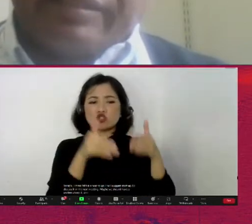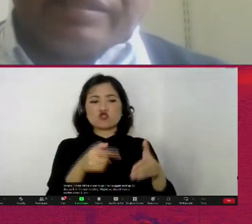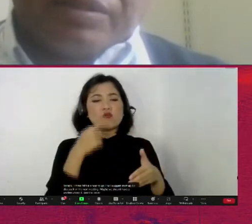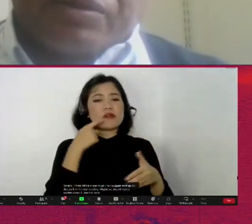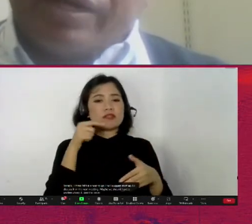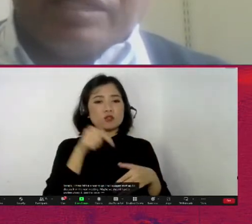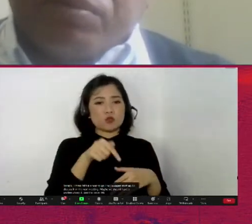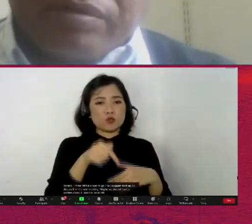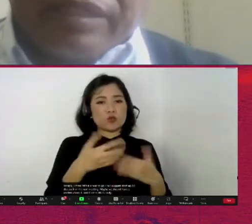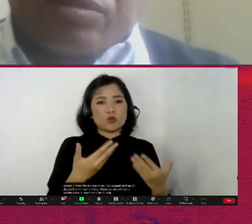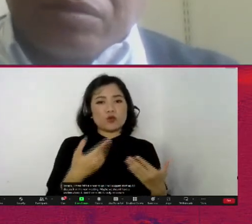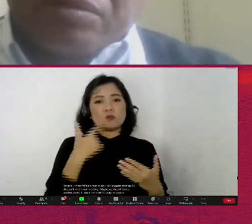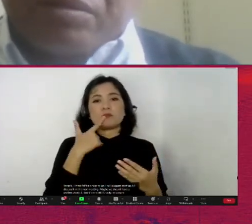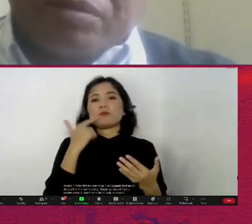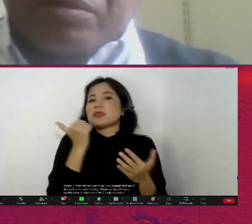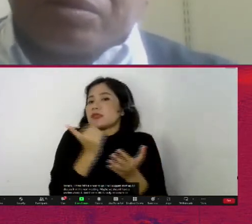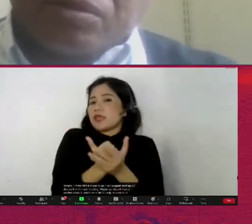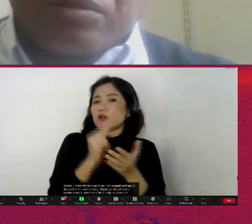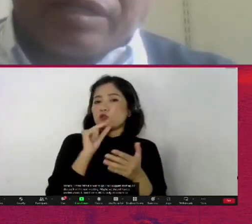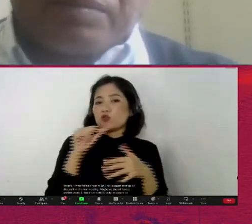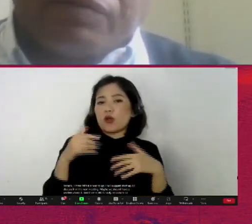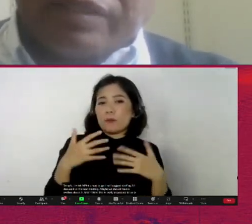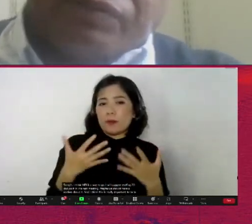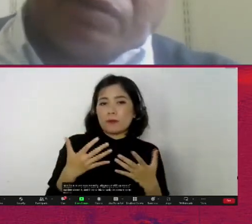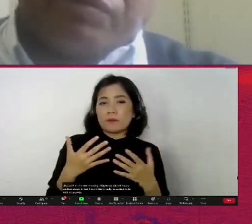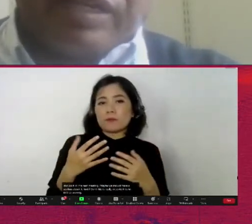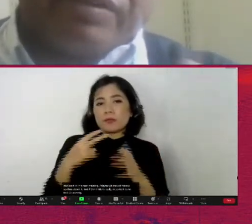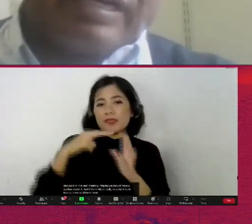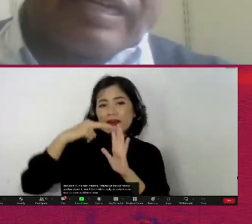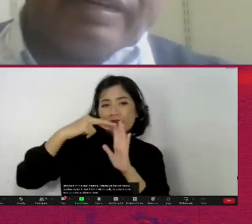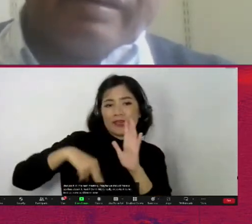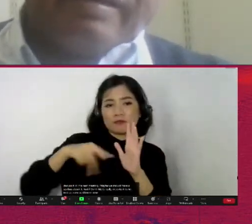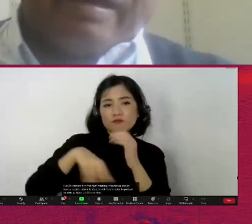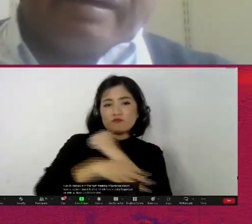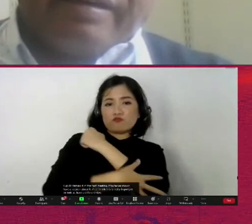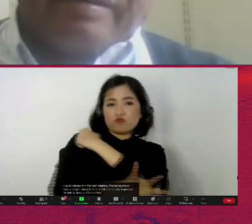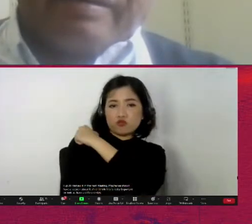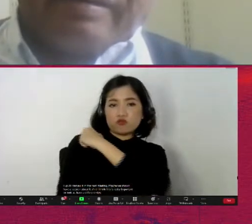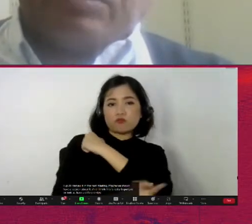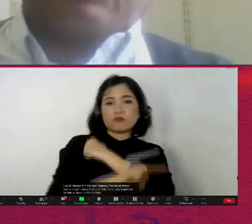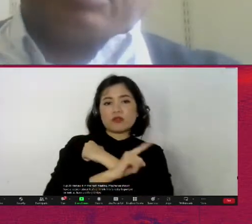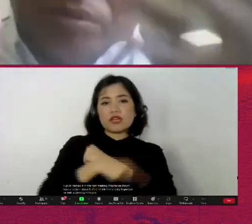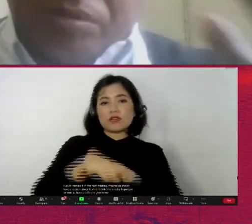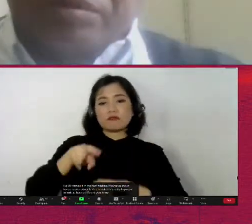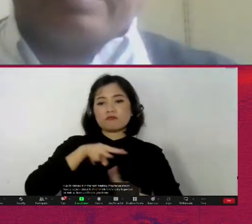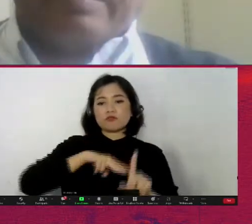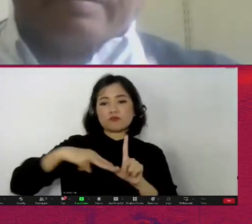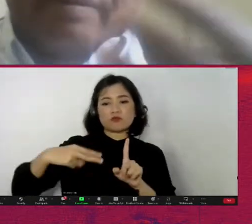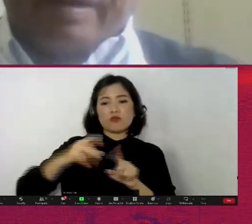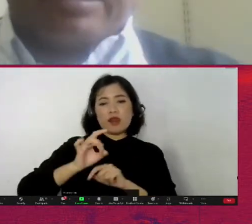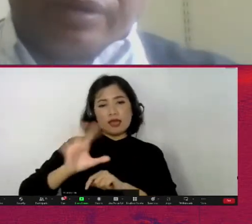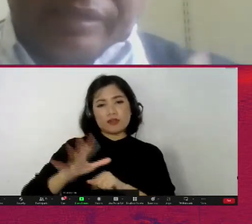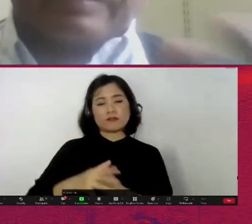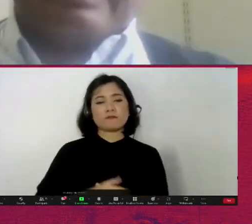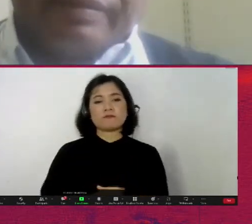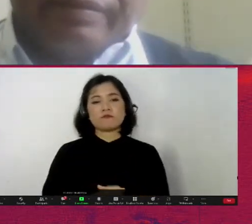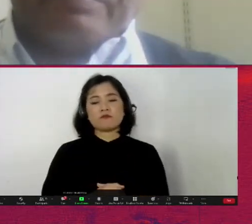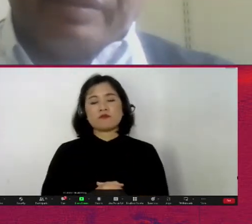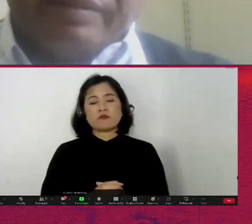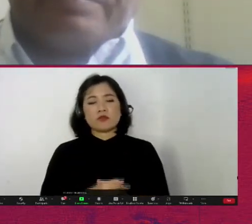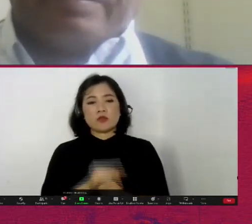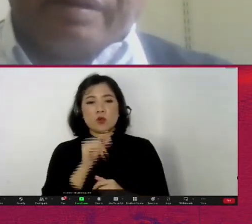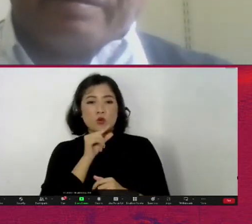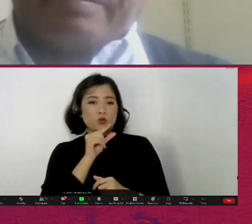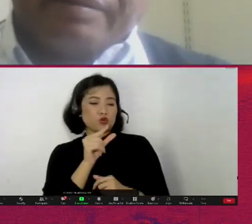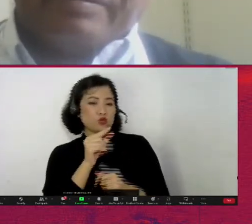I think it is really important to look at poverty from the other angle in order to address